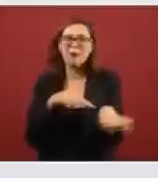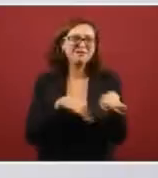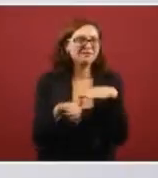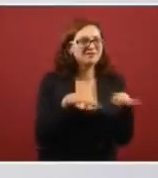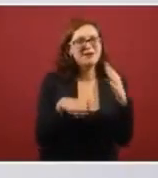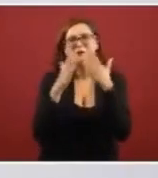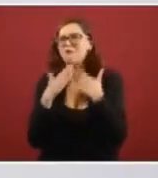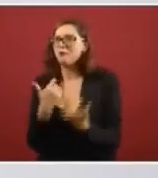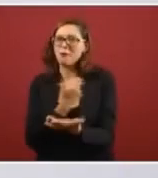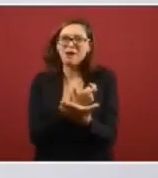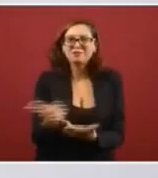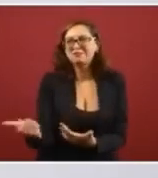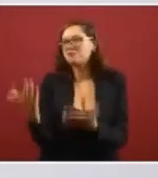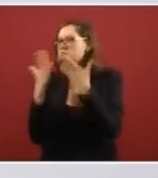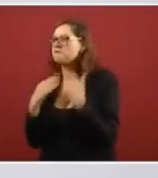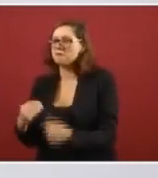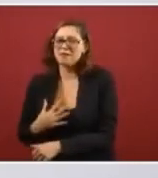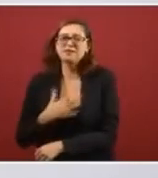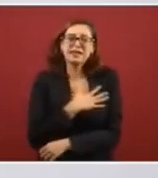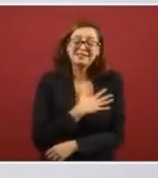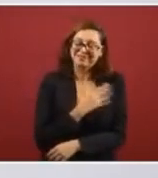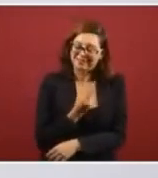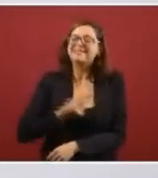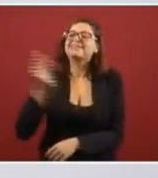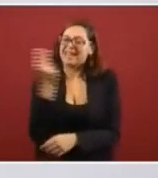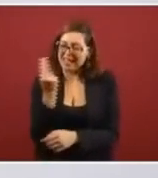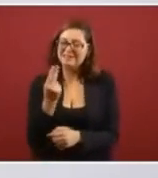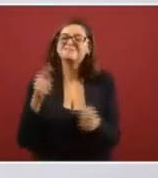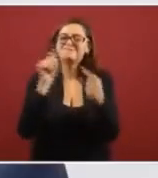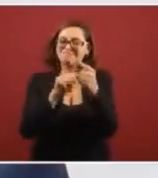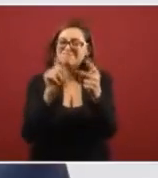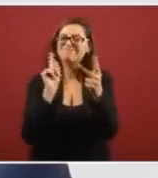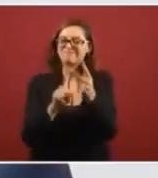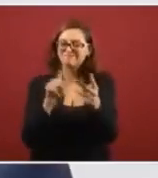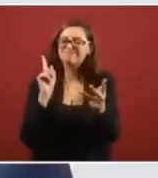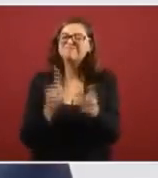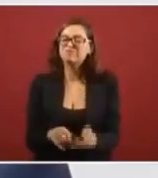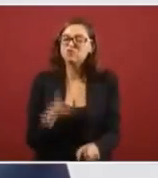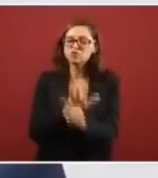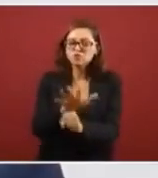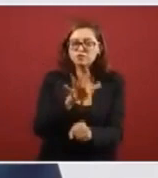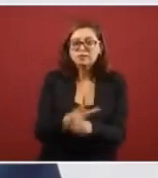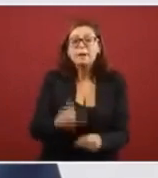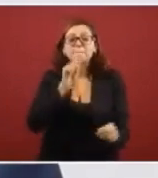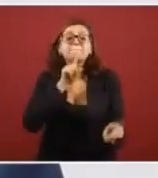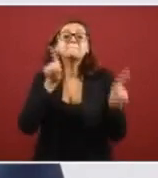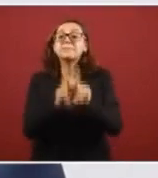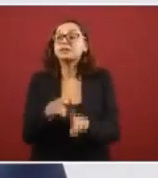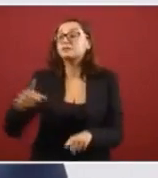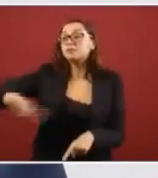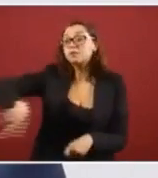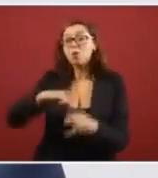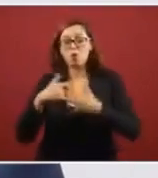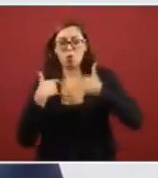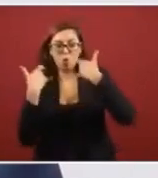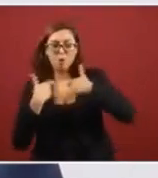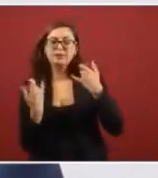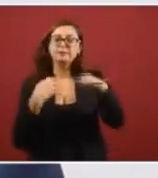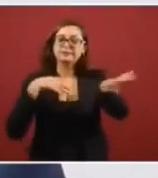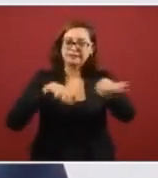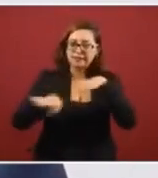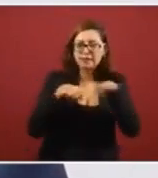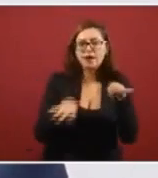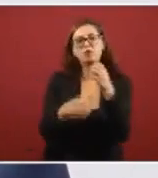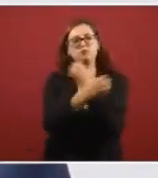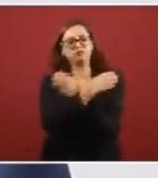good salaries well-being and they guaranteed the poor people the right to education and work